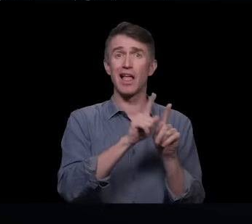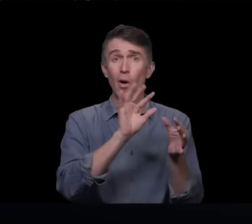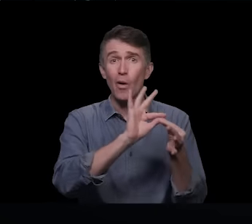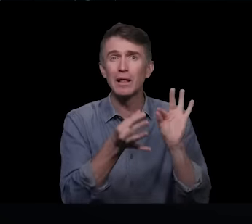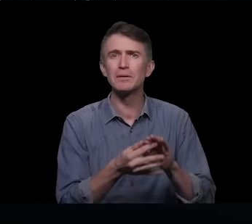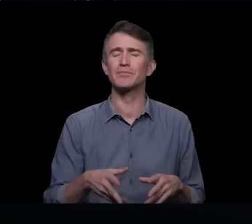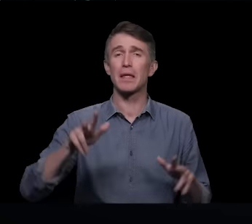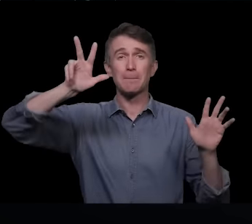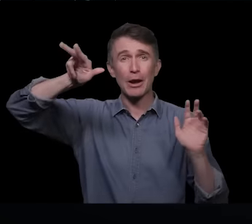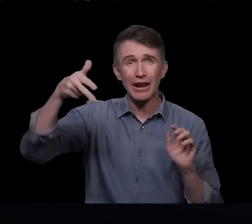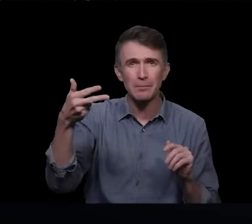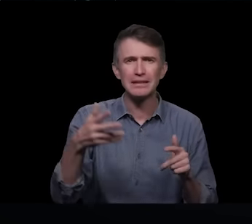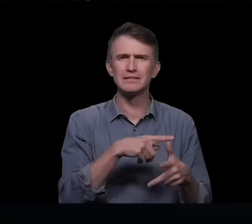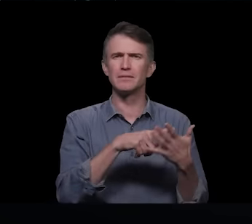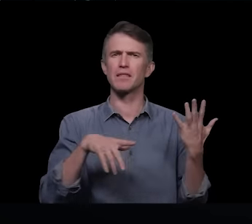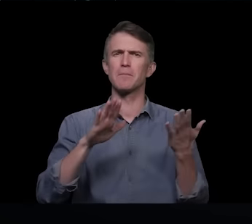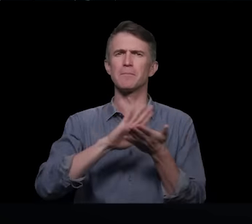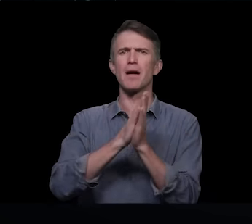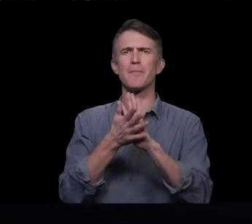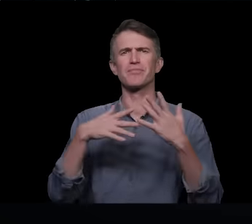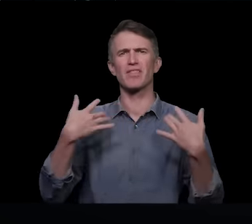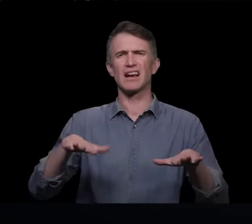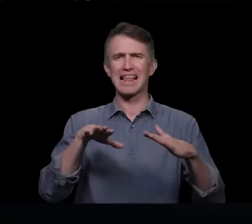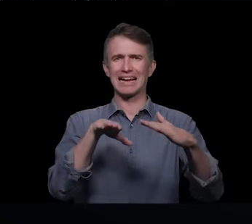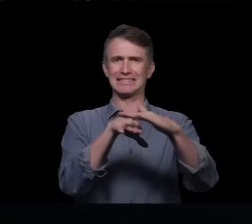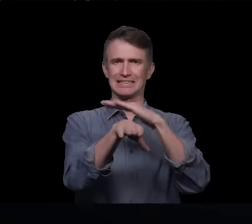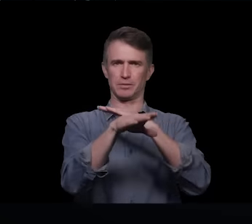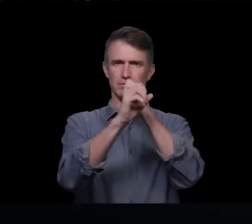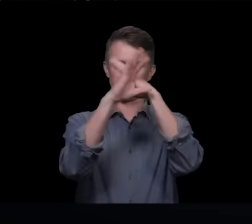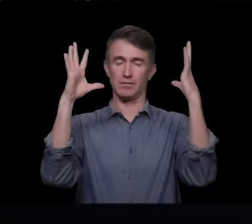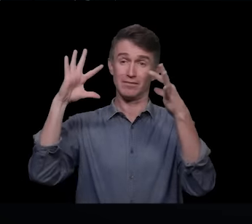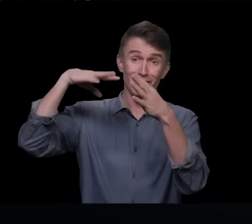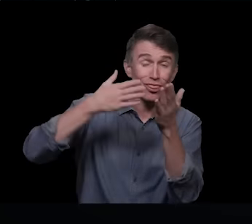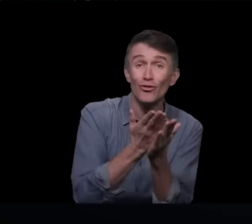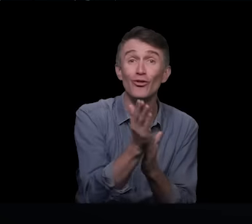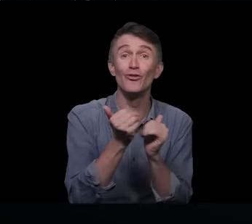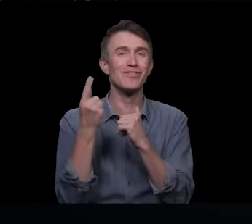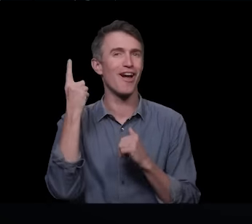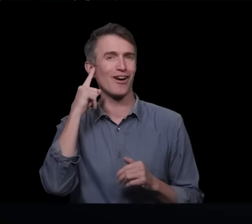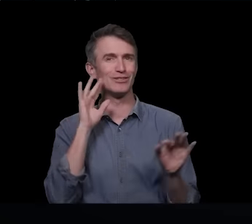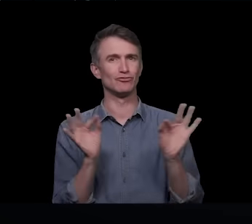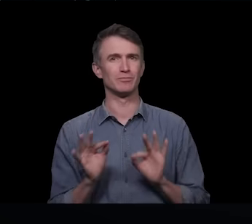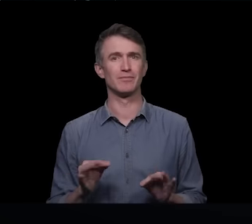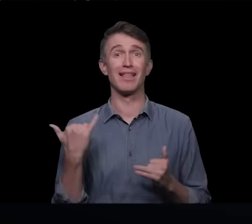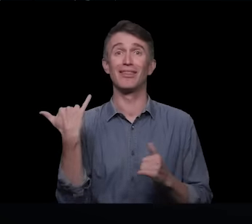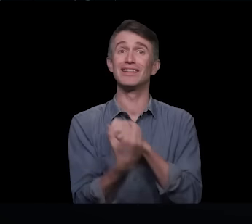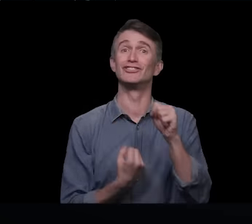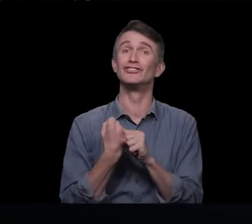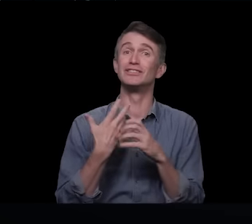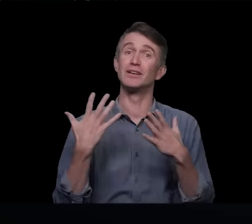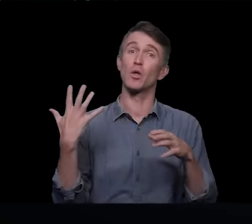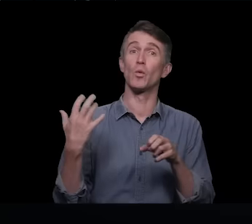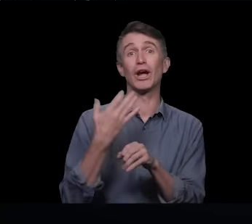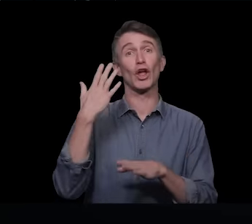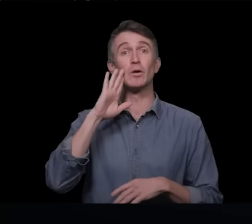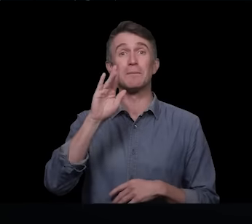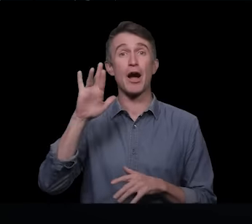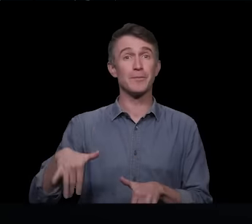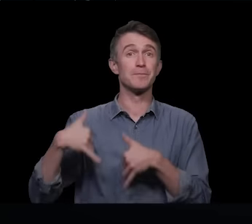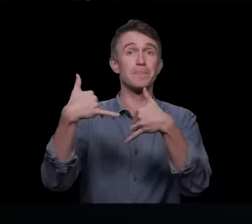as the Olympics and Paralympics have become much more accessible through audio description. This year's winner of the